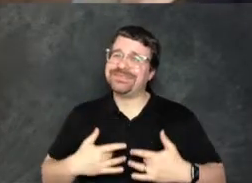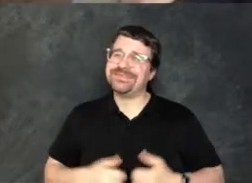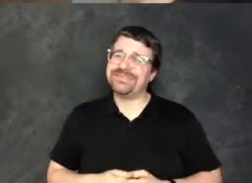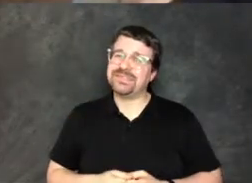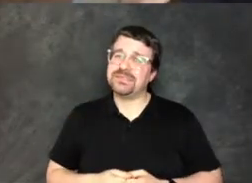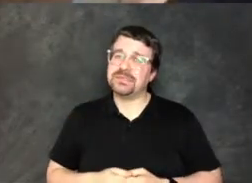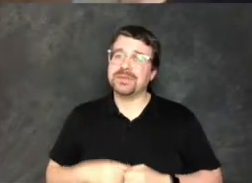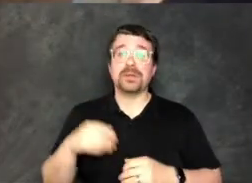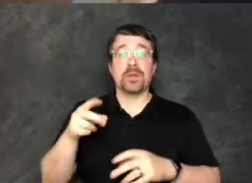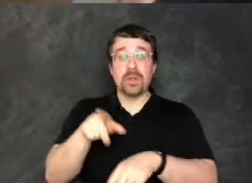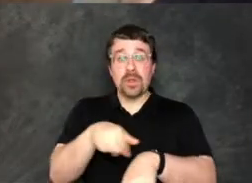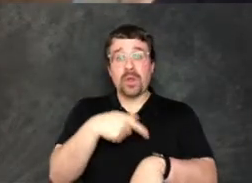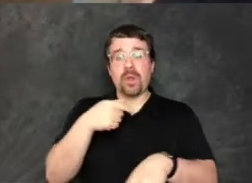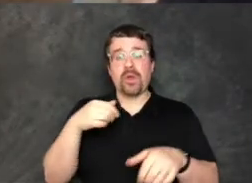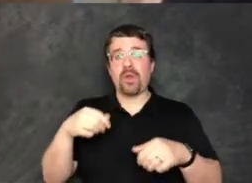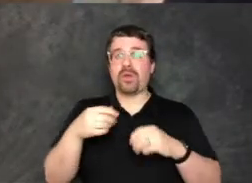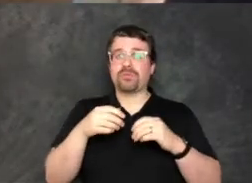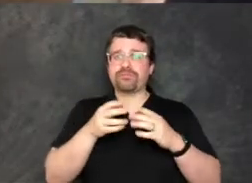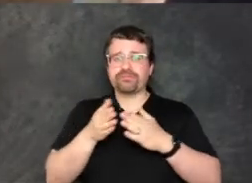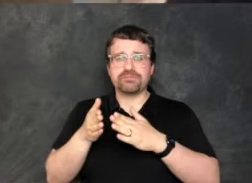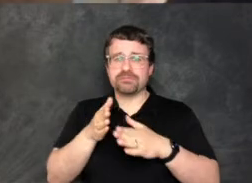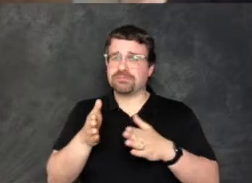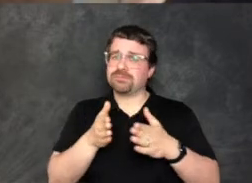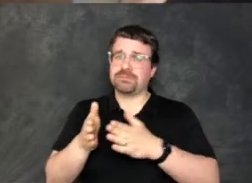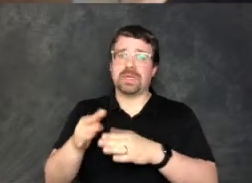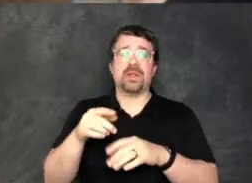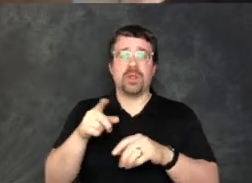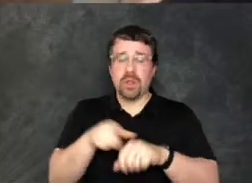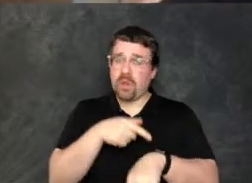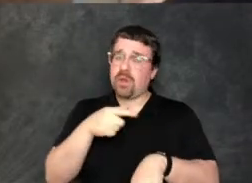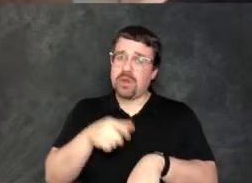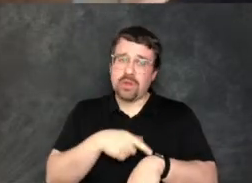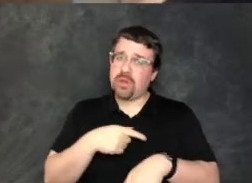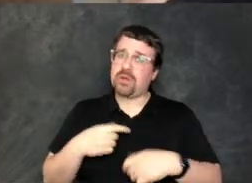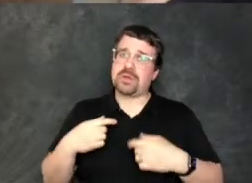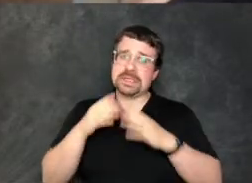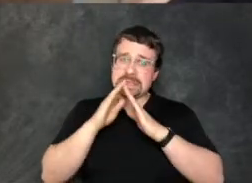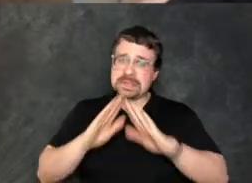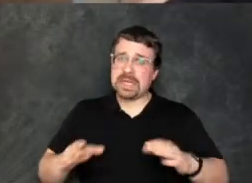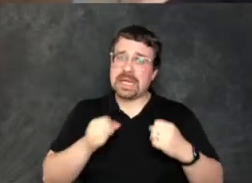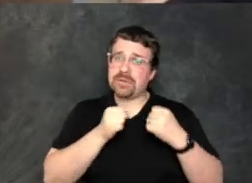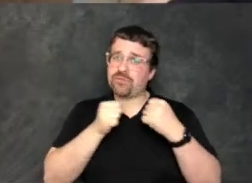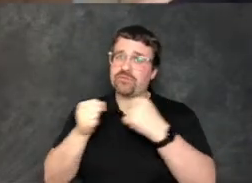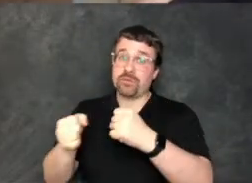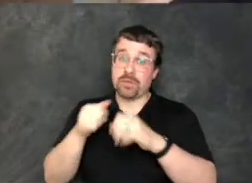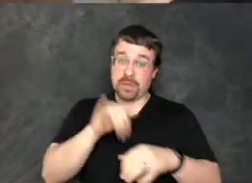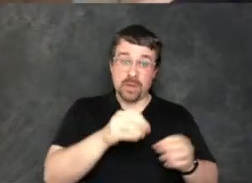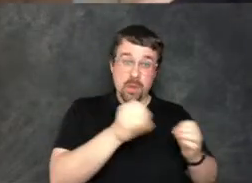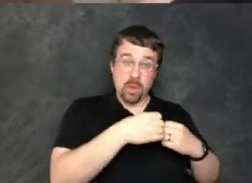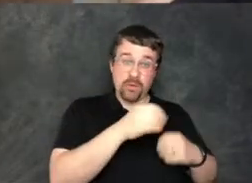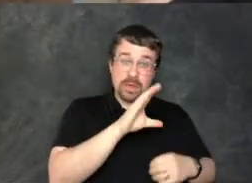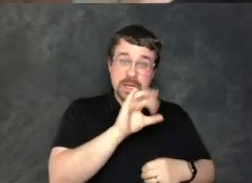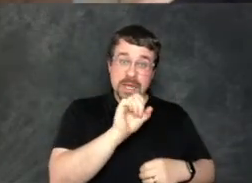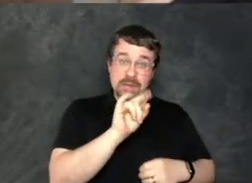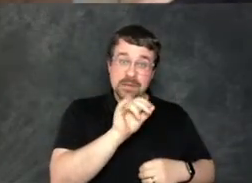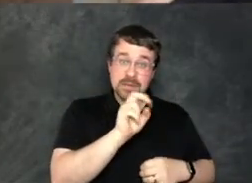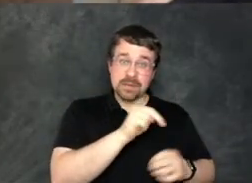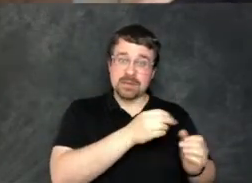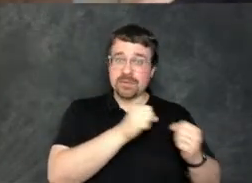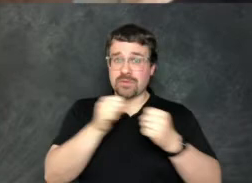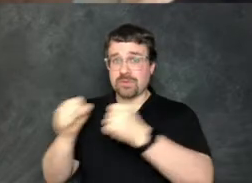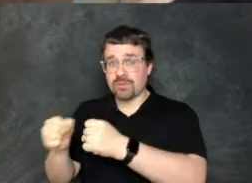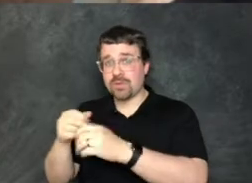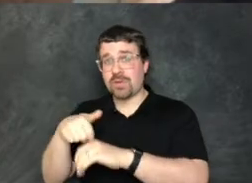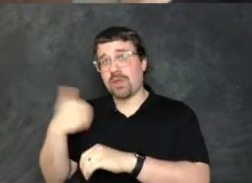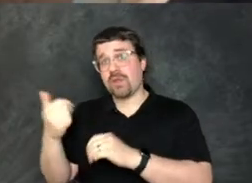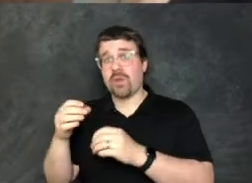was indeed bleak. And it was a long drive, a very, very long and silent drive from that office